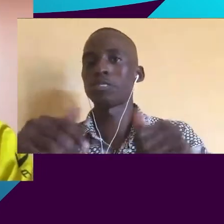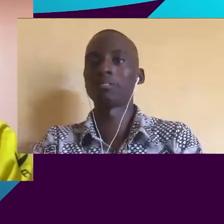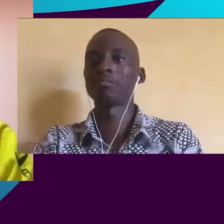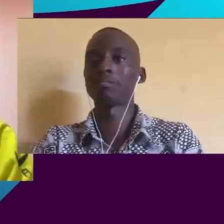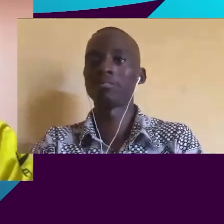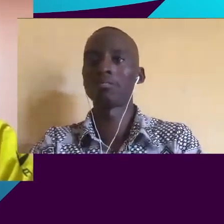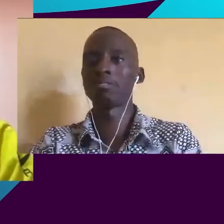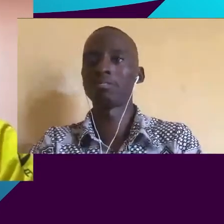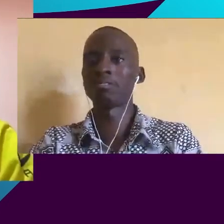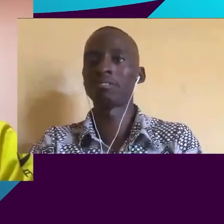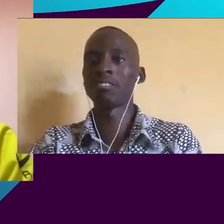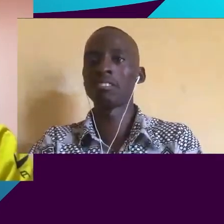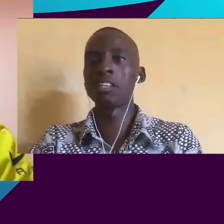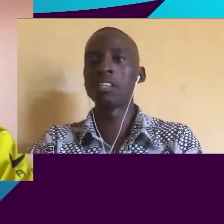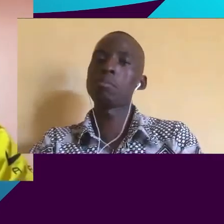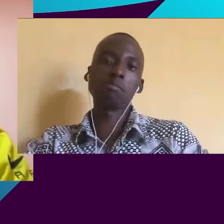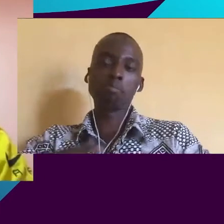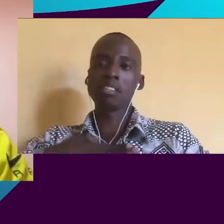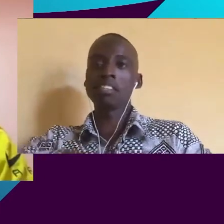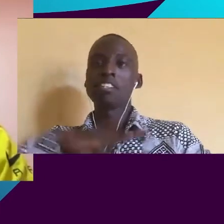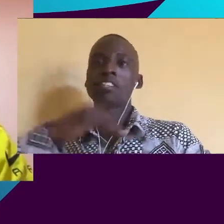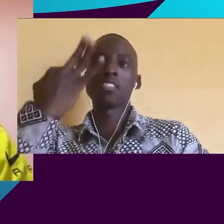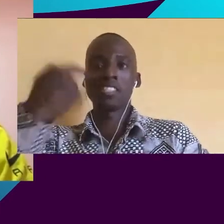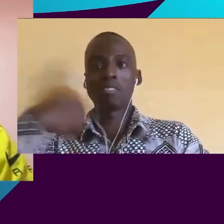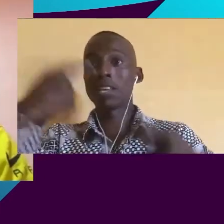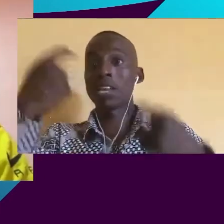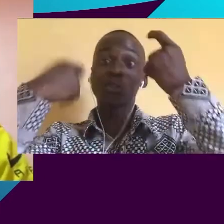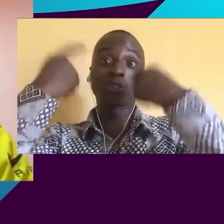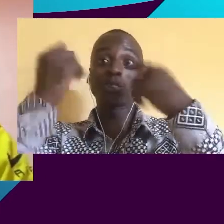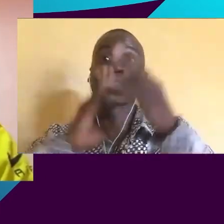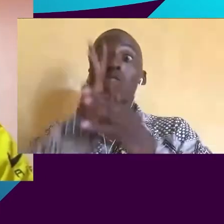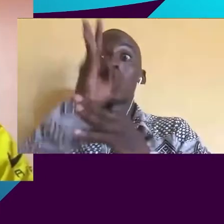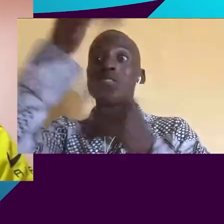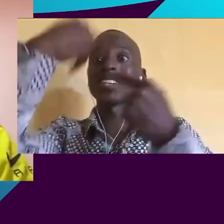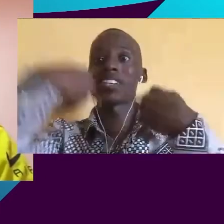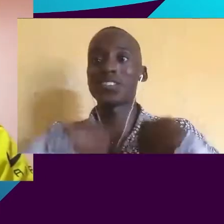crying. So you're way ahead of me.